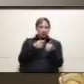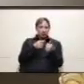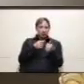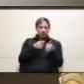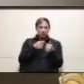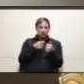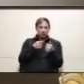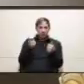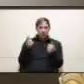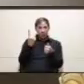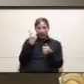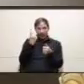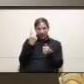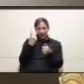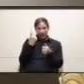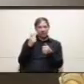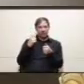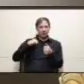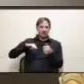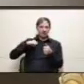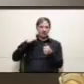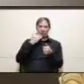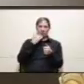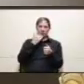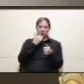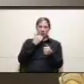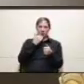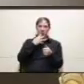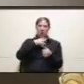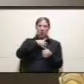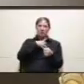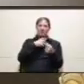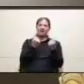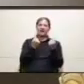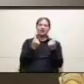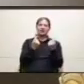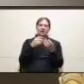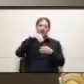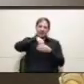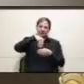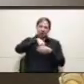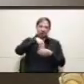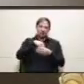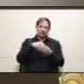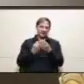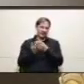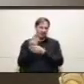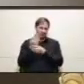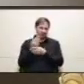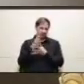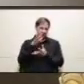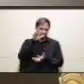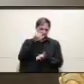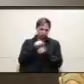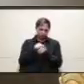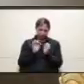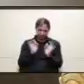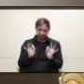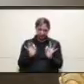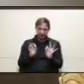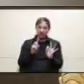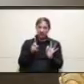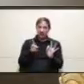many municipalities in the province that reconciles their own annual financial statements internally, in-house. Can I check, do you have any